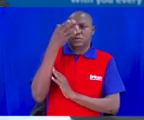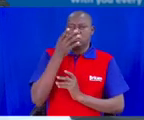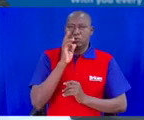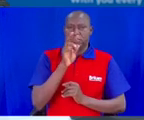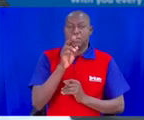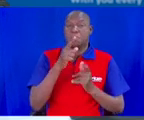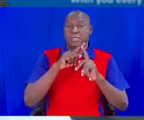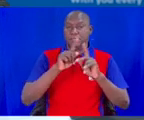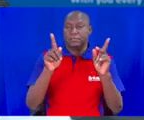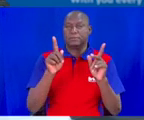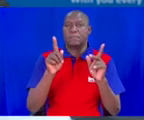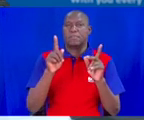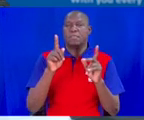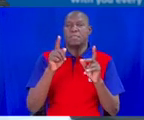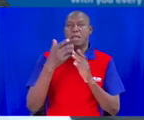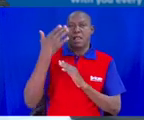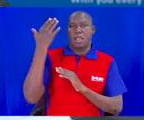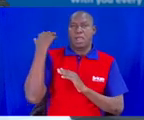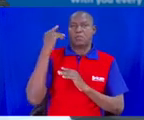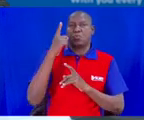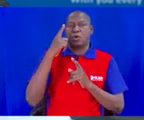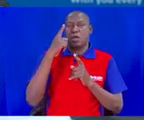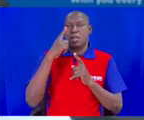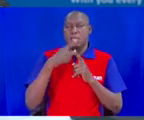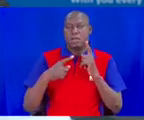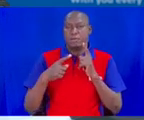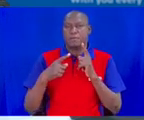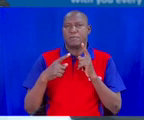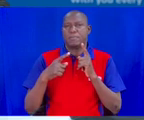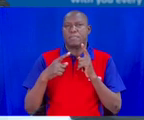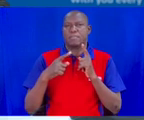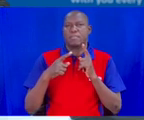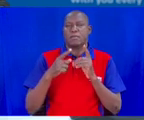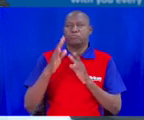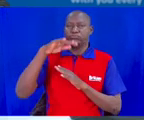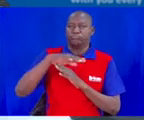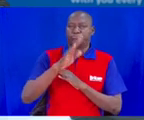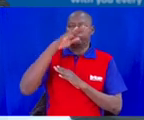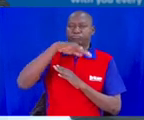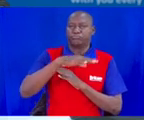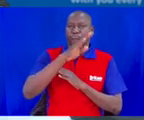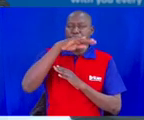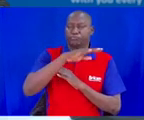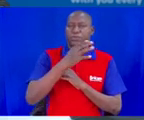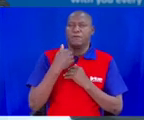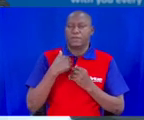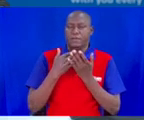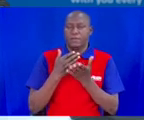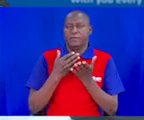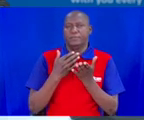However, for the last 1 year, it seems to have stagnated at 9%. Yet we